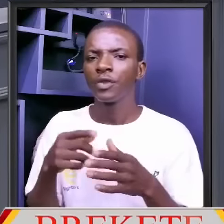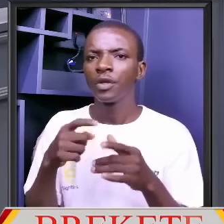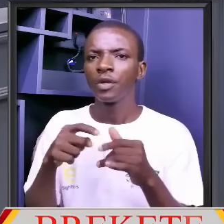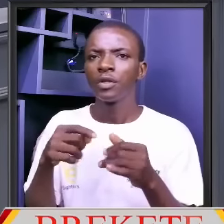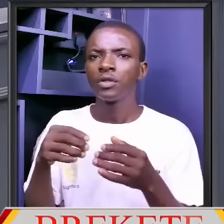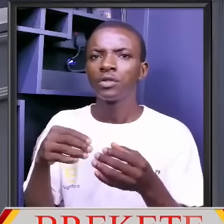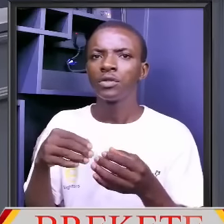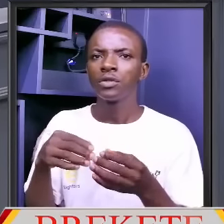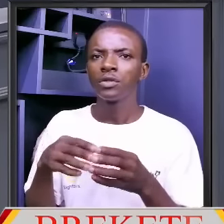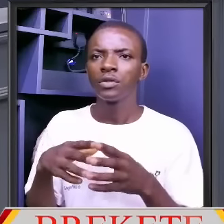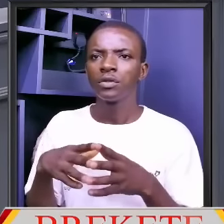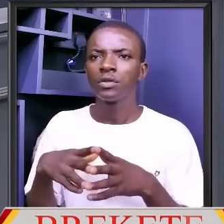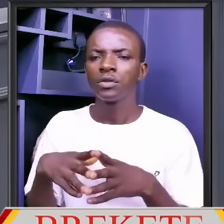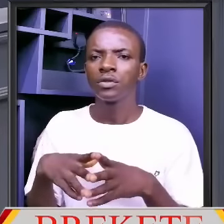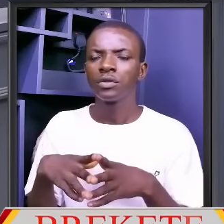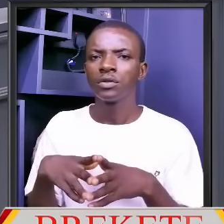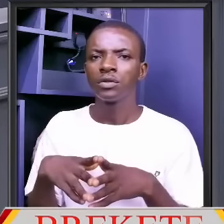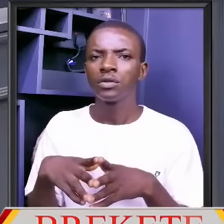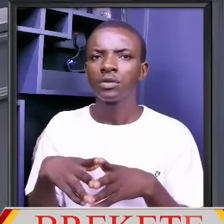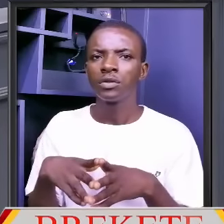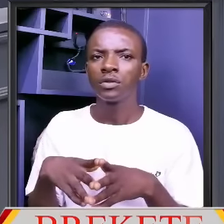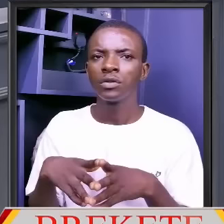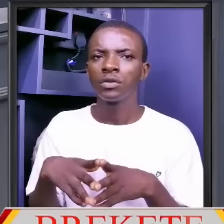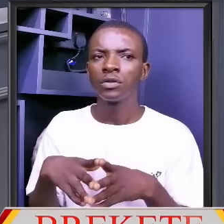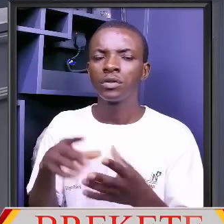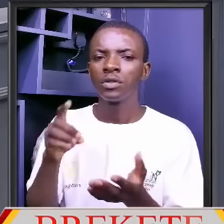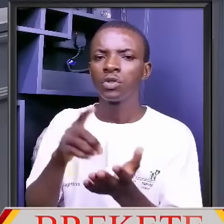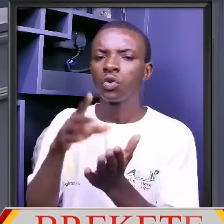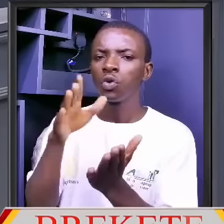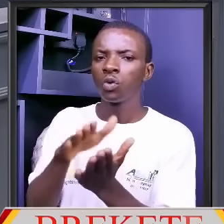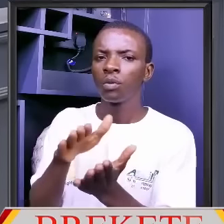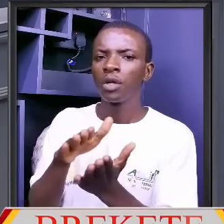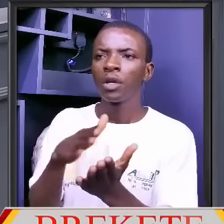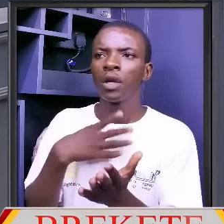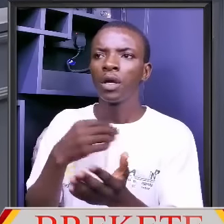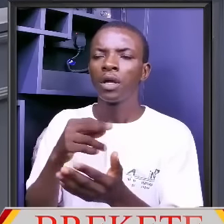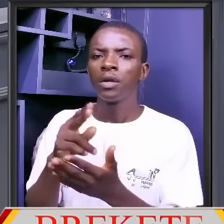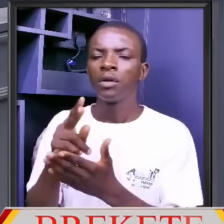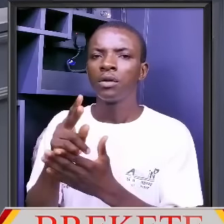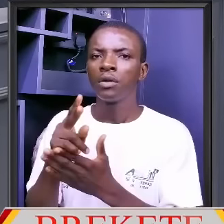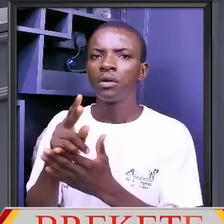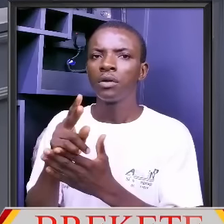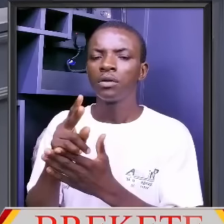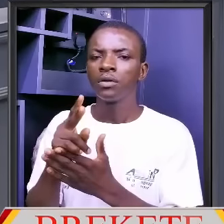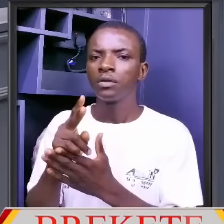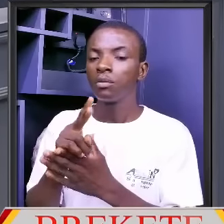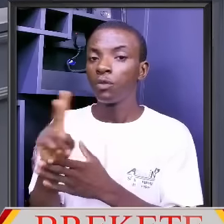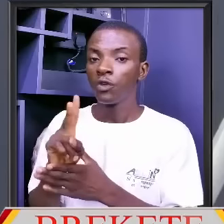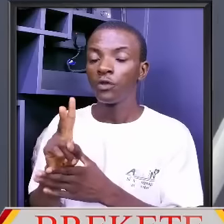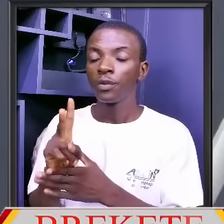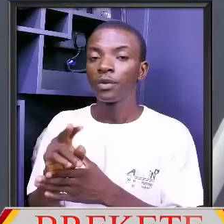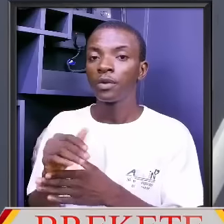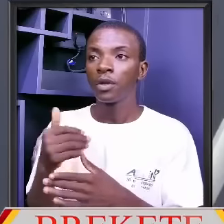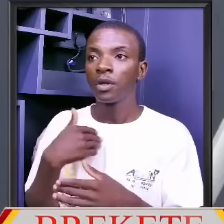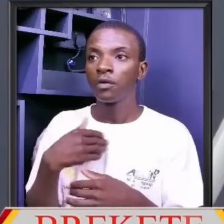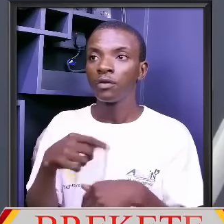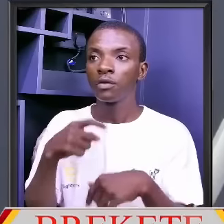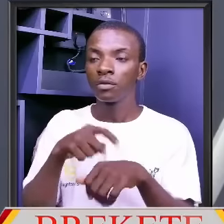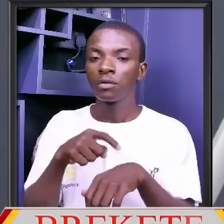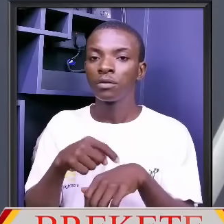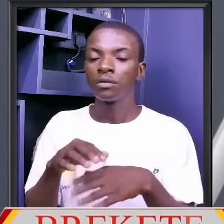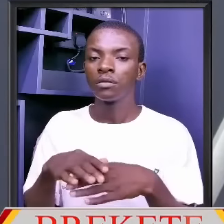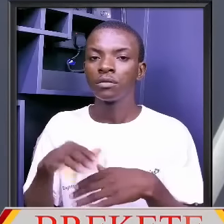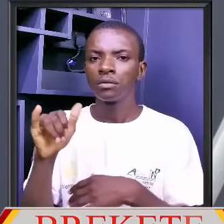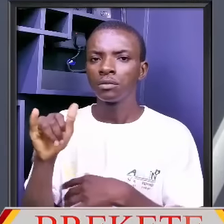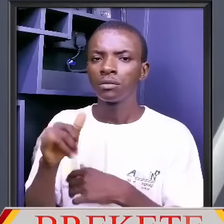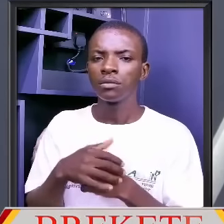to reenact this your story as a documentary and a movie. Yes, docudrama. Sir. Do yes, I have your go ahead, ma?